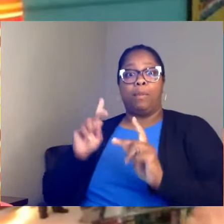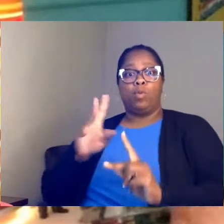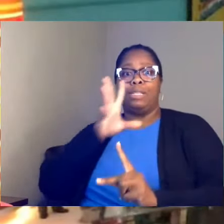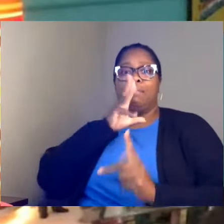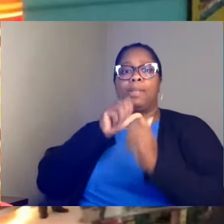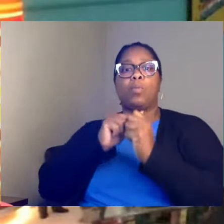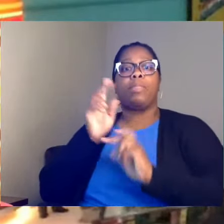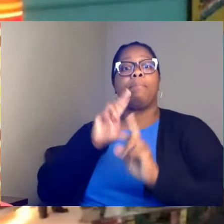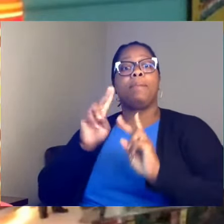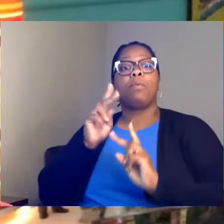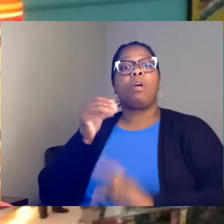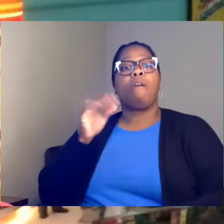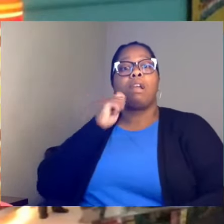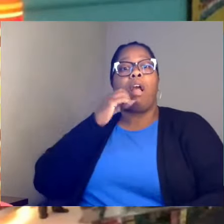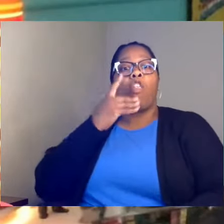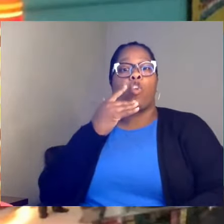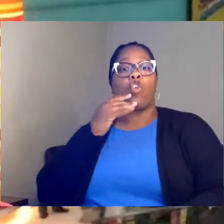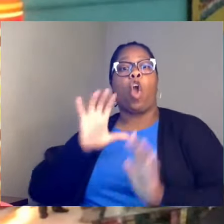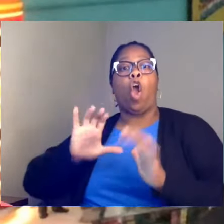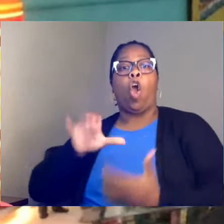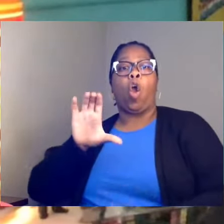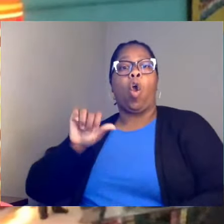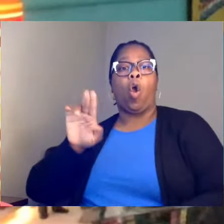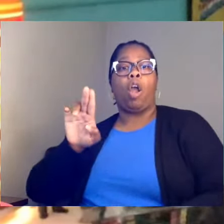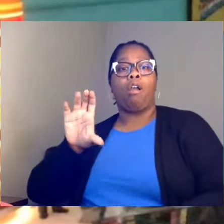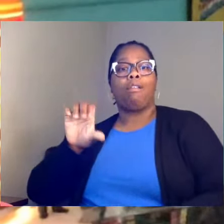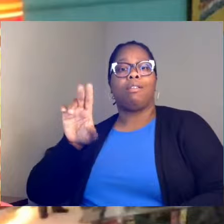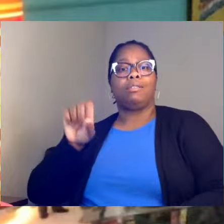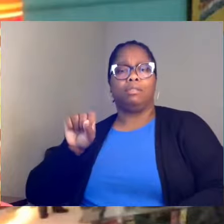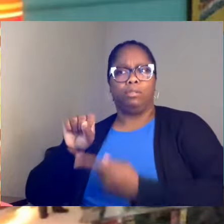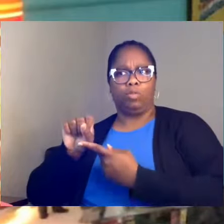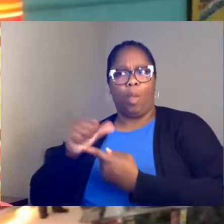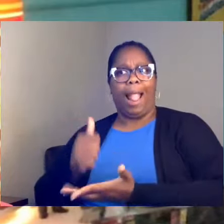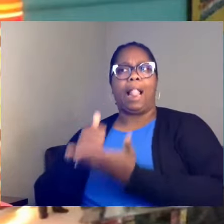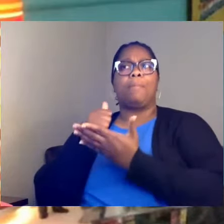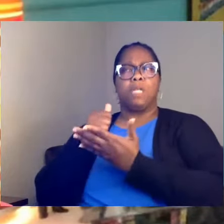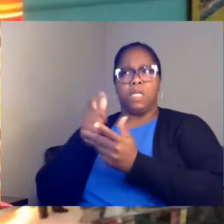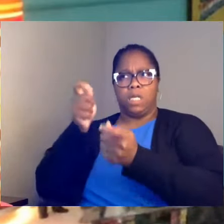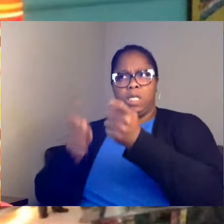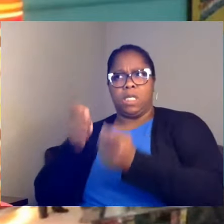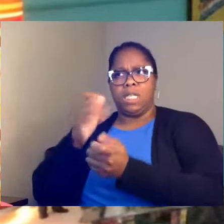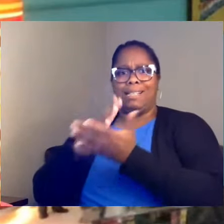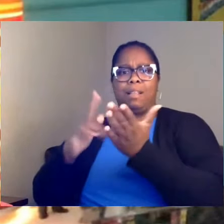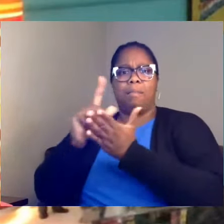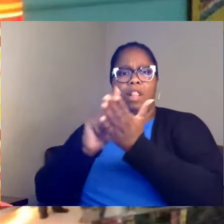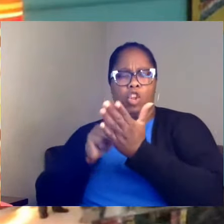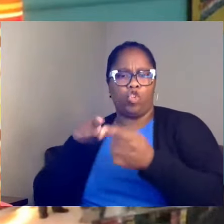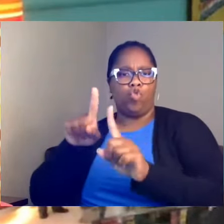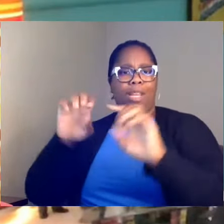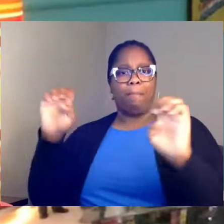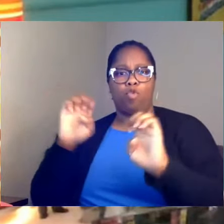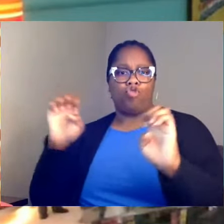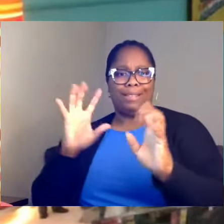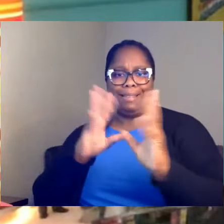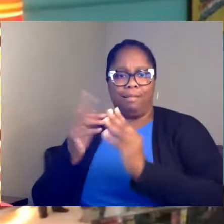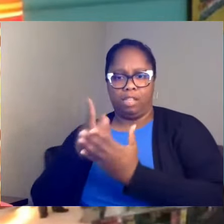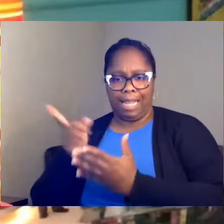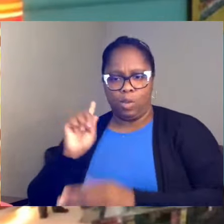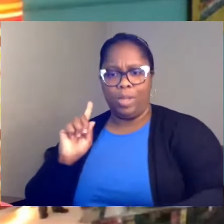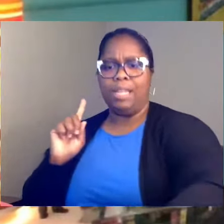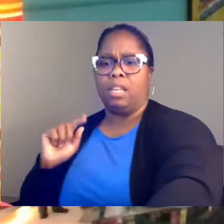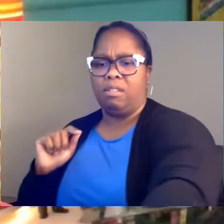of Color Caucus and assist in shaping some of the legislation in the emergency sessions last week. Um, all this